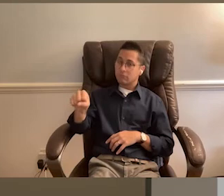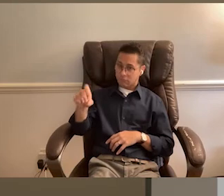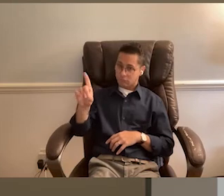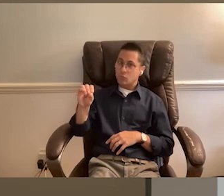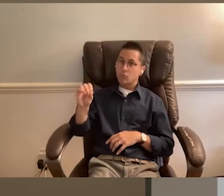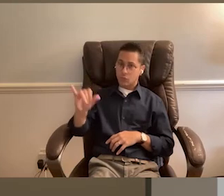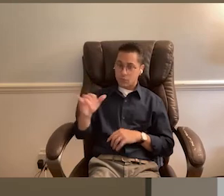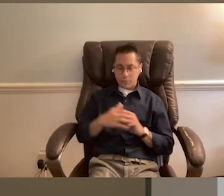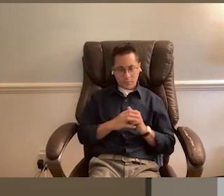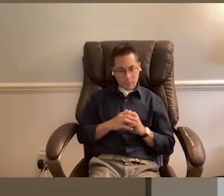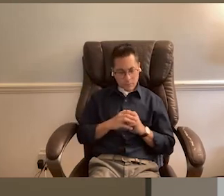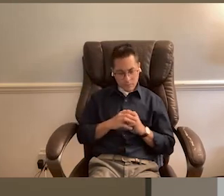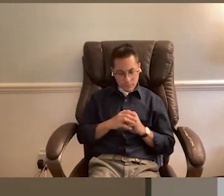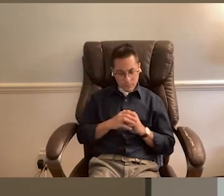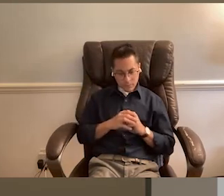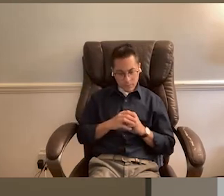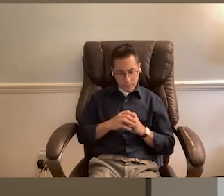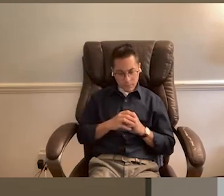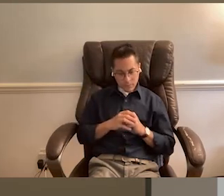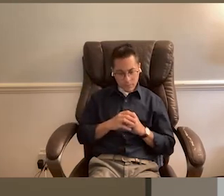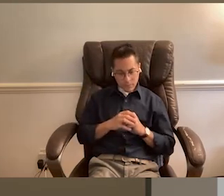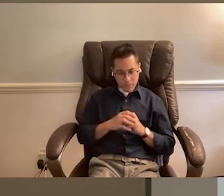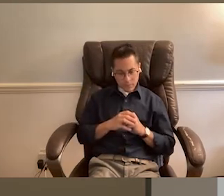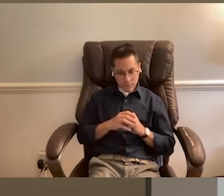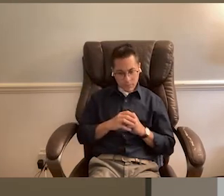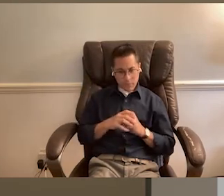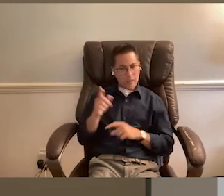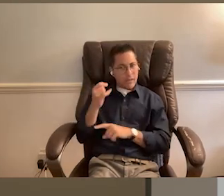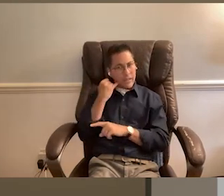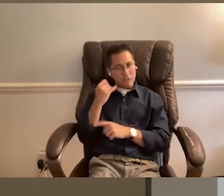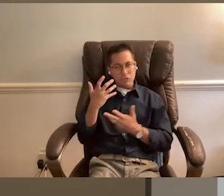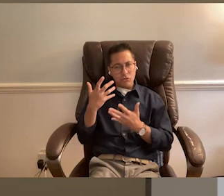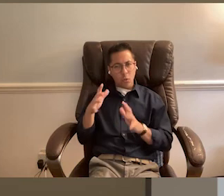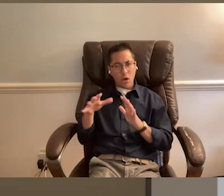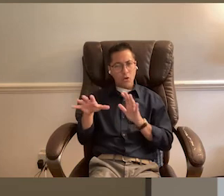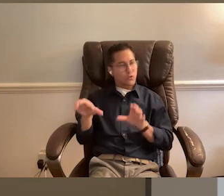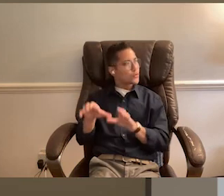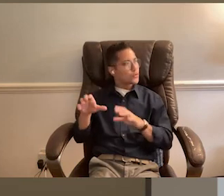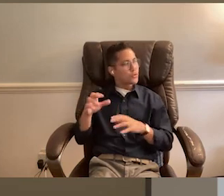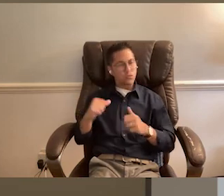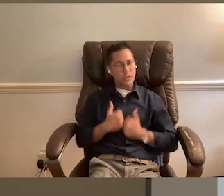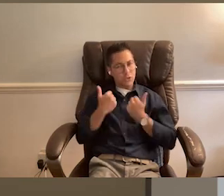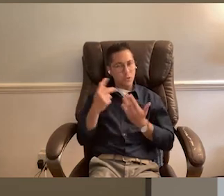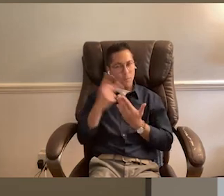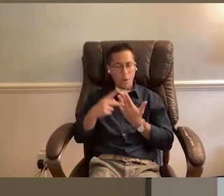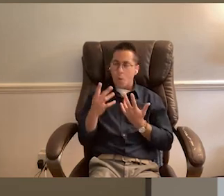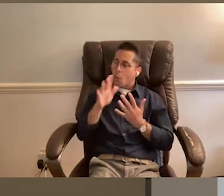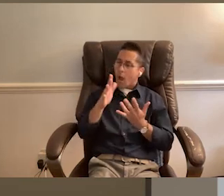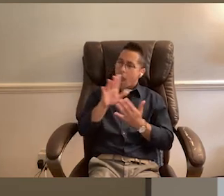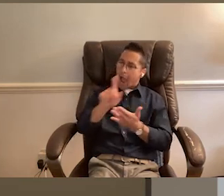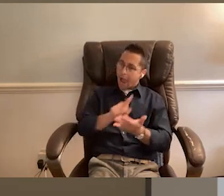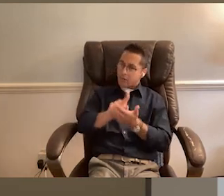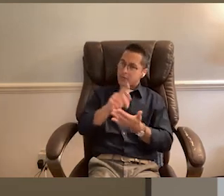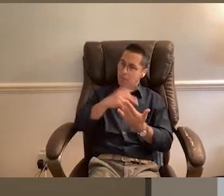The question. Yeah. We came in just a little bit late. Okay, as far as is APD, as far as